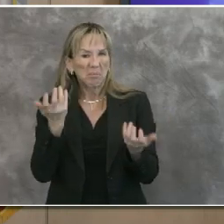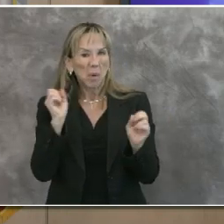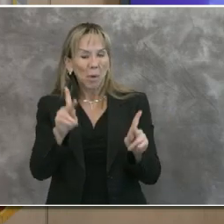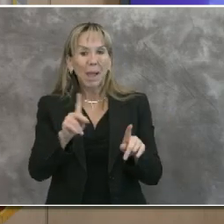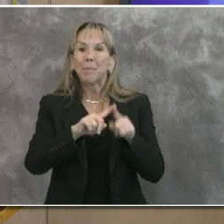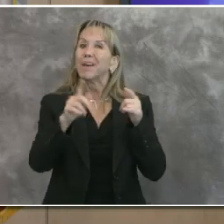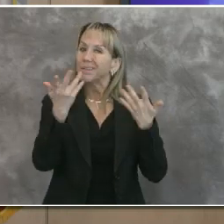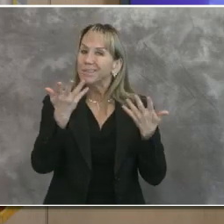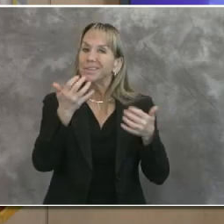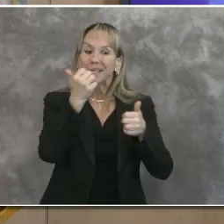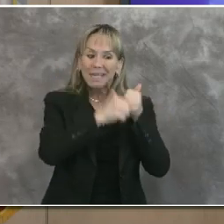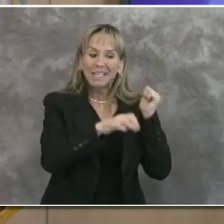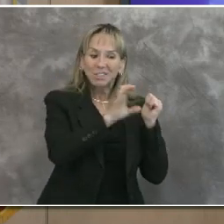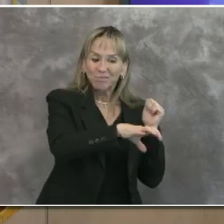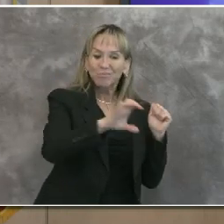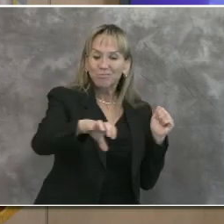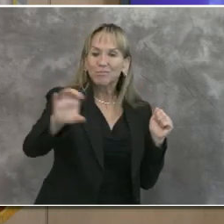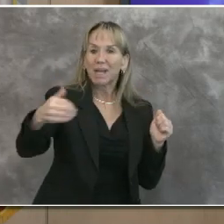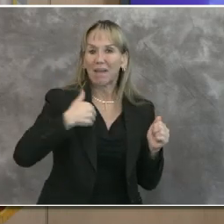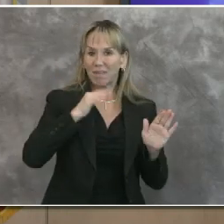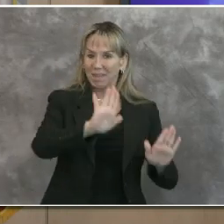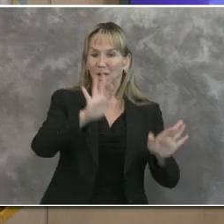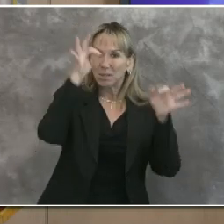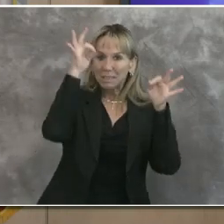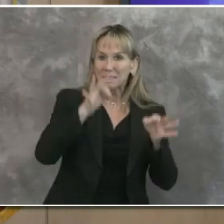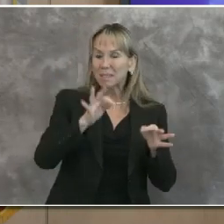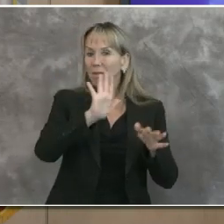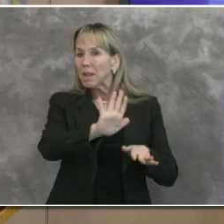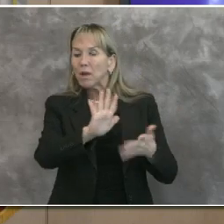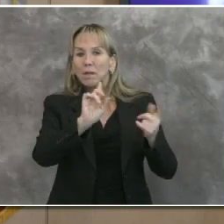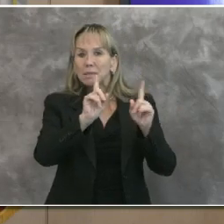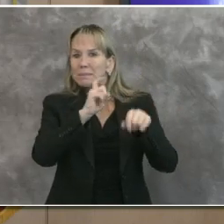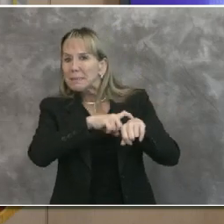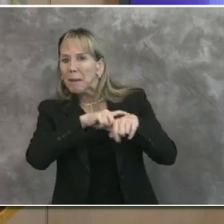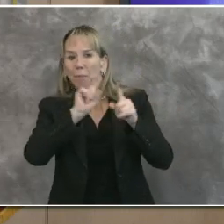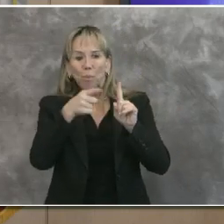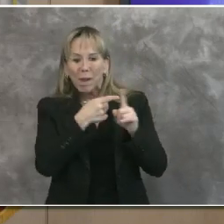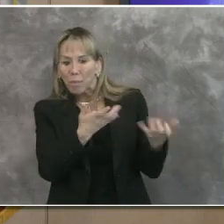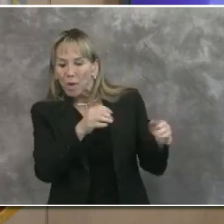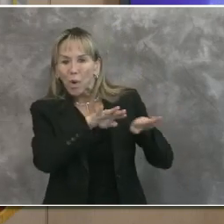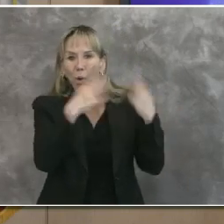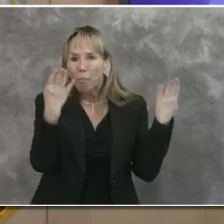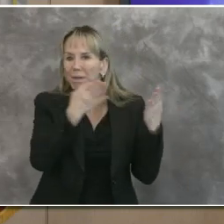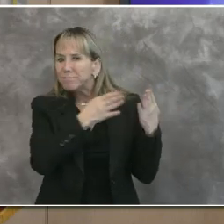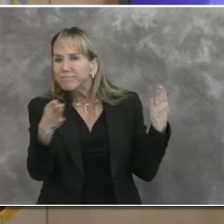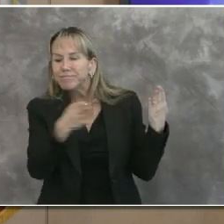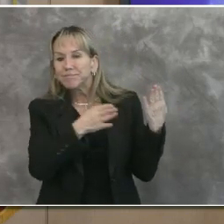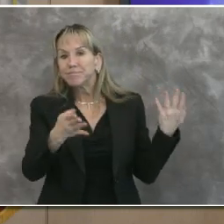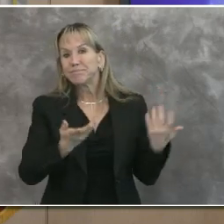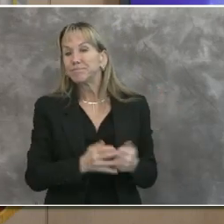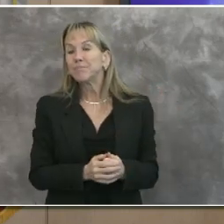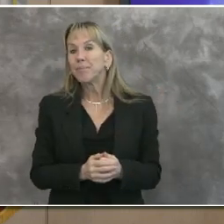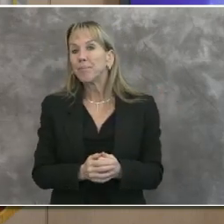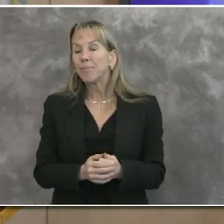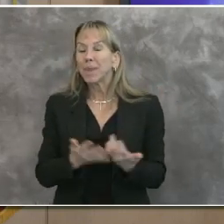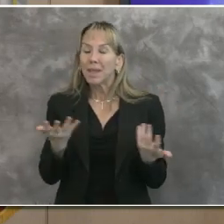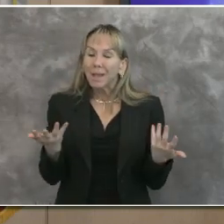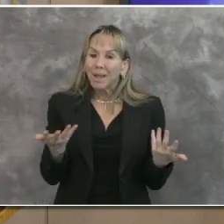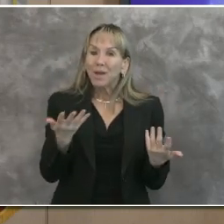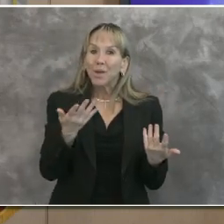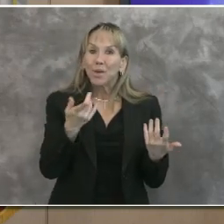every city has at their discretion the timeline for doing that if they choose to do so. I don't know that you would have ever